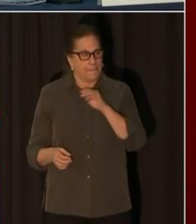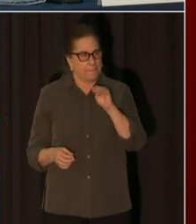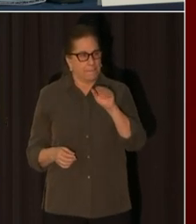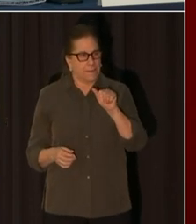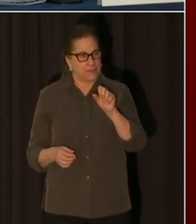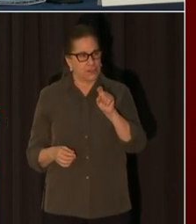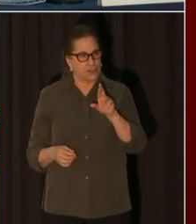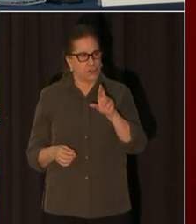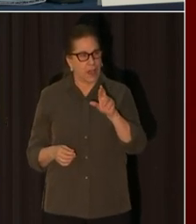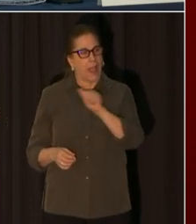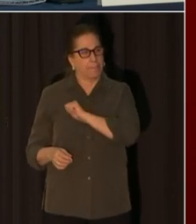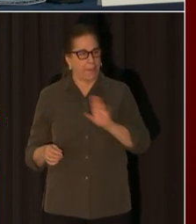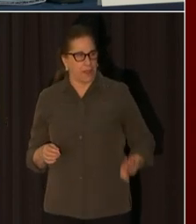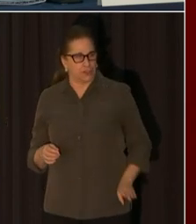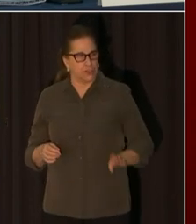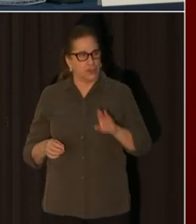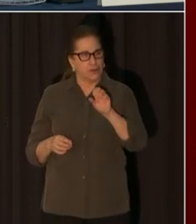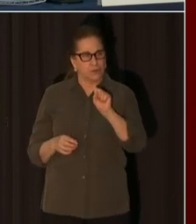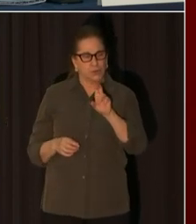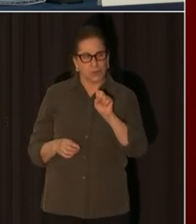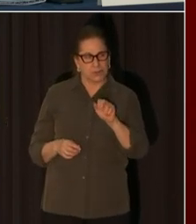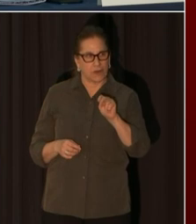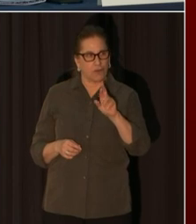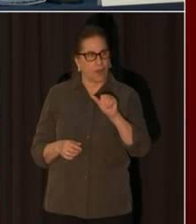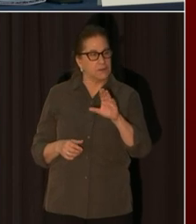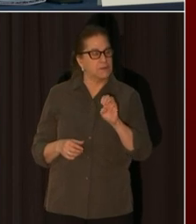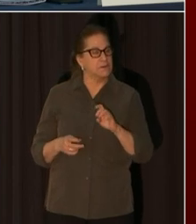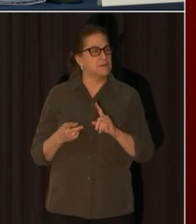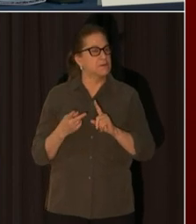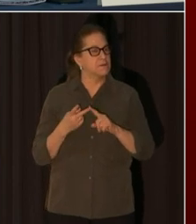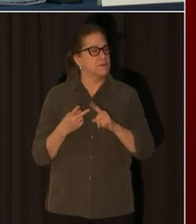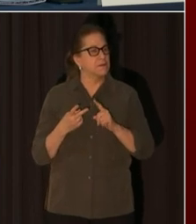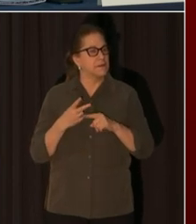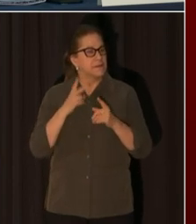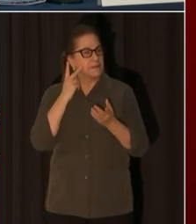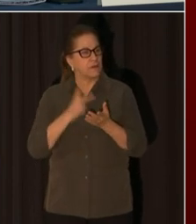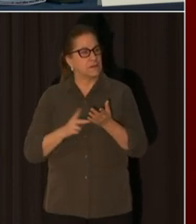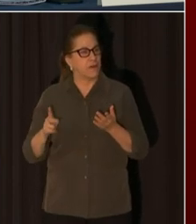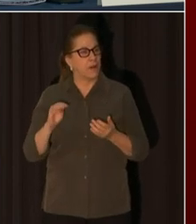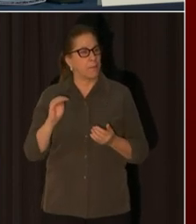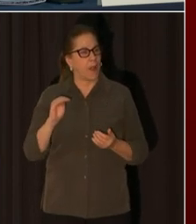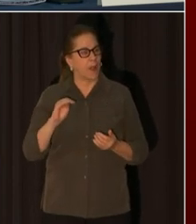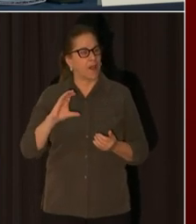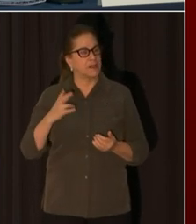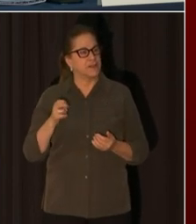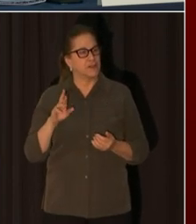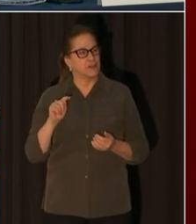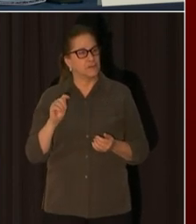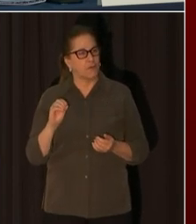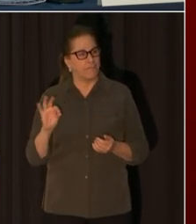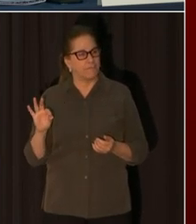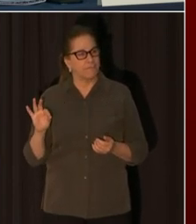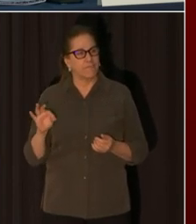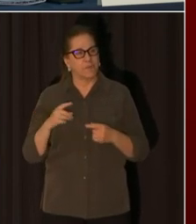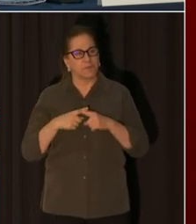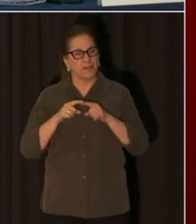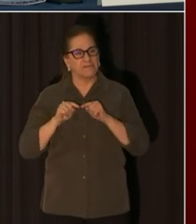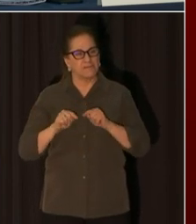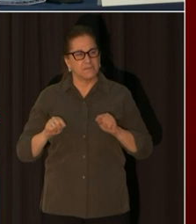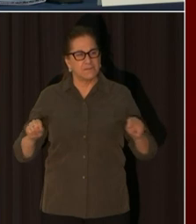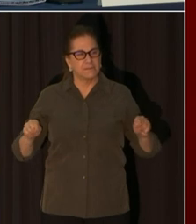of the information about the chairs, the steering committee, as well as the committees that will help us industry